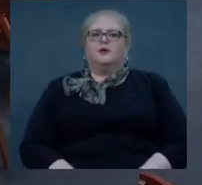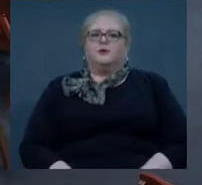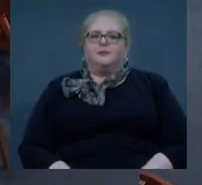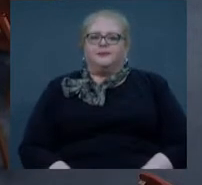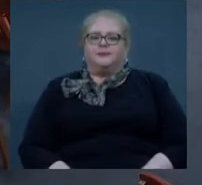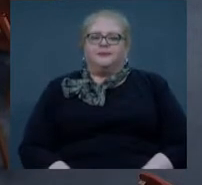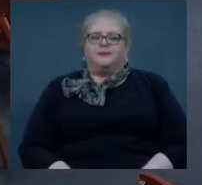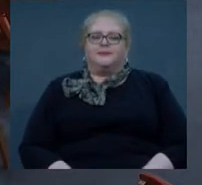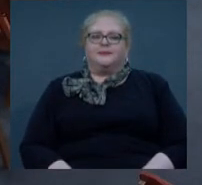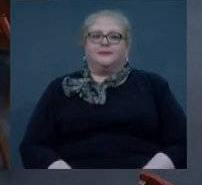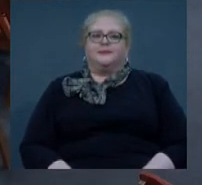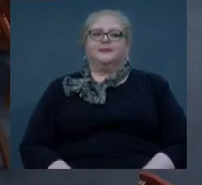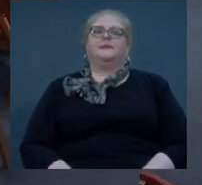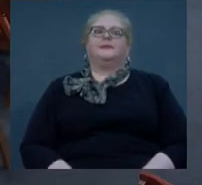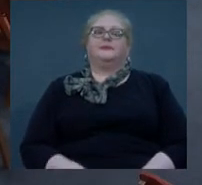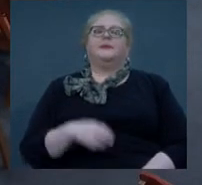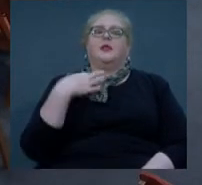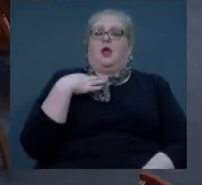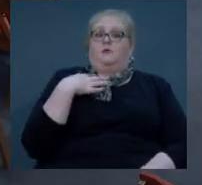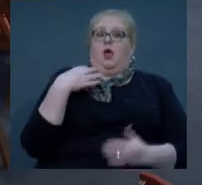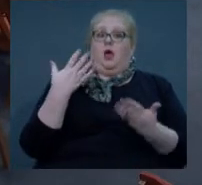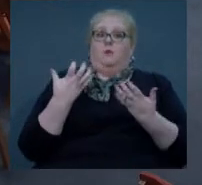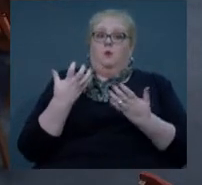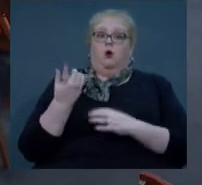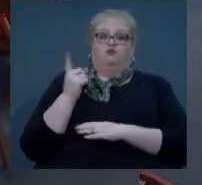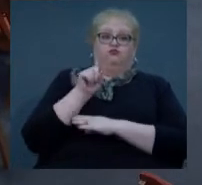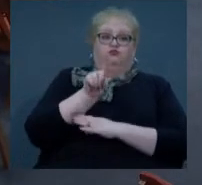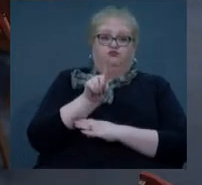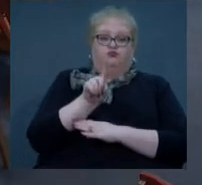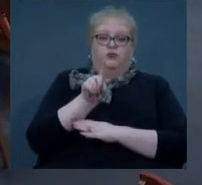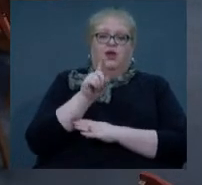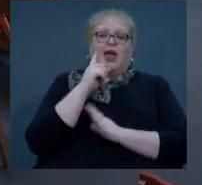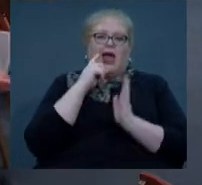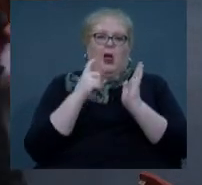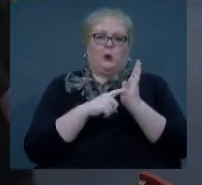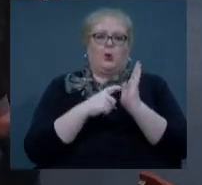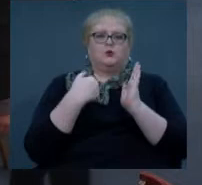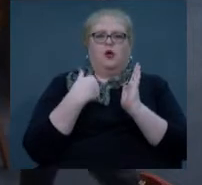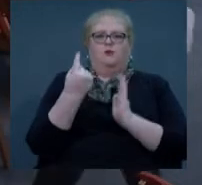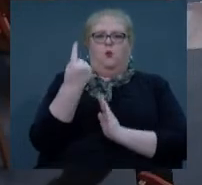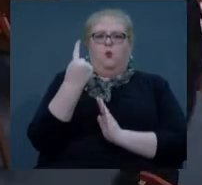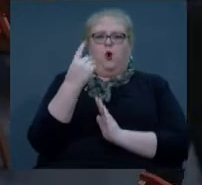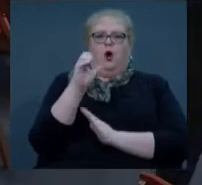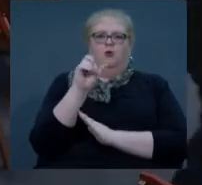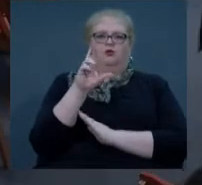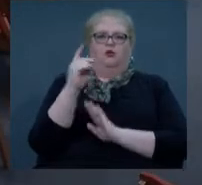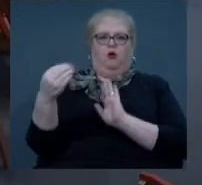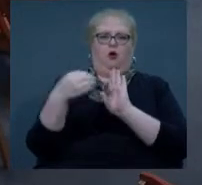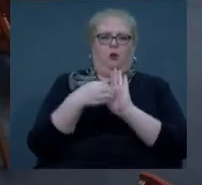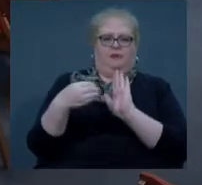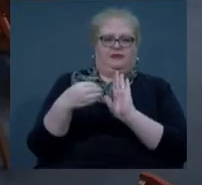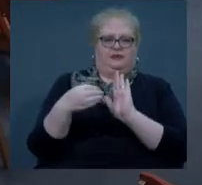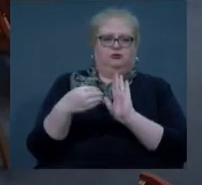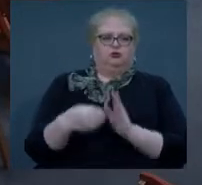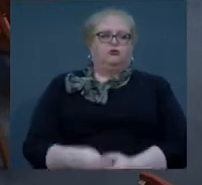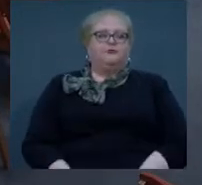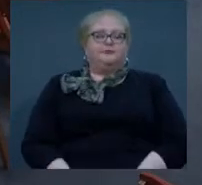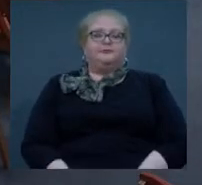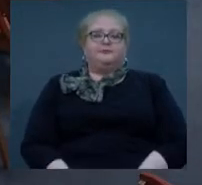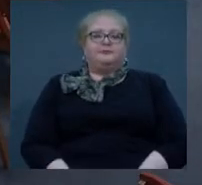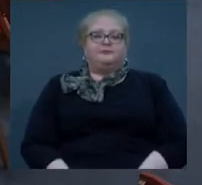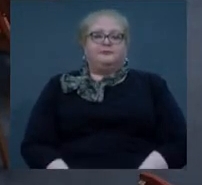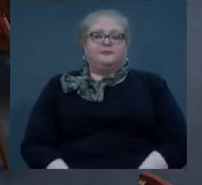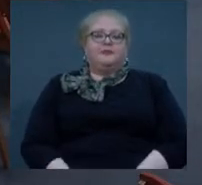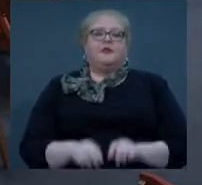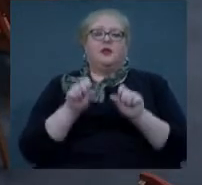All right, would the applicant like to come up? And I would note there is one card in opposition to this, so you